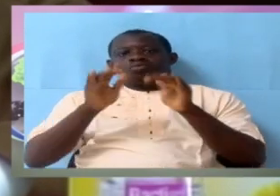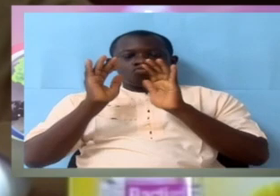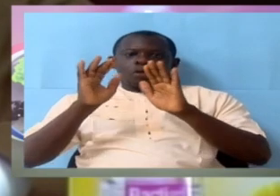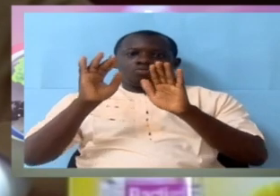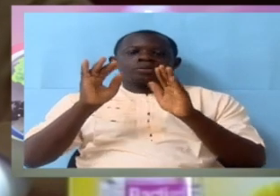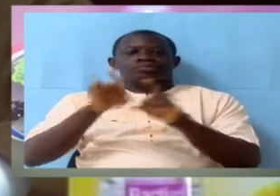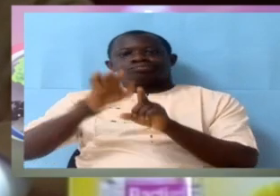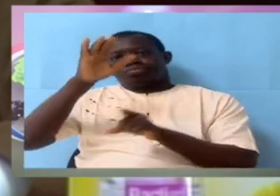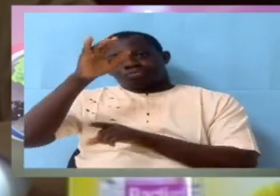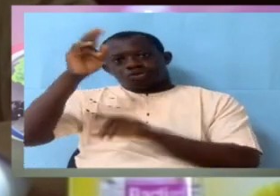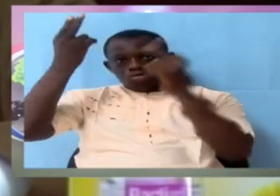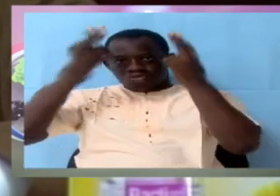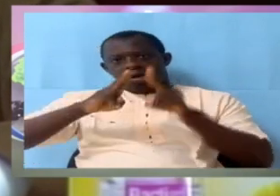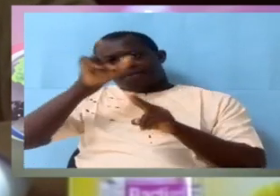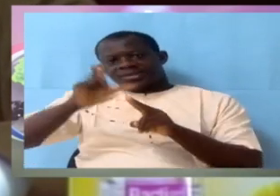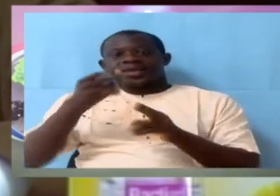another setting.